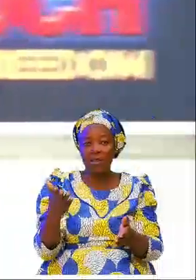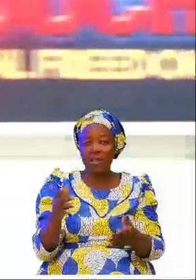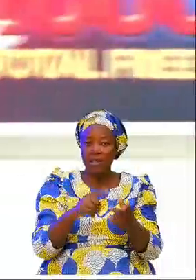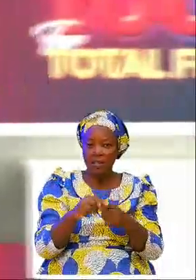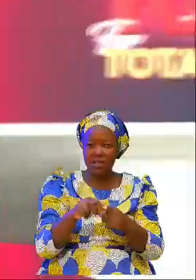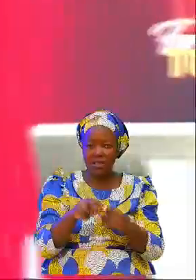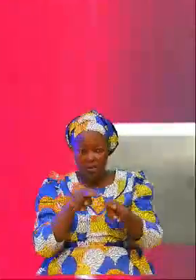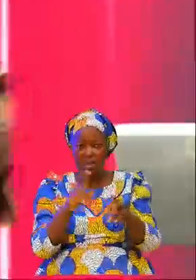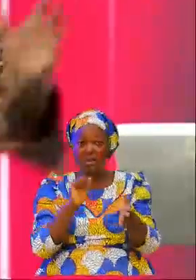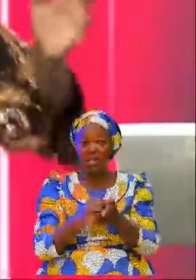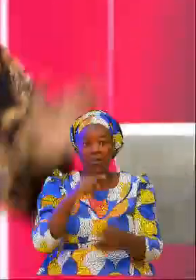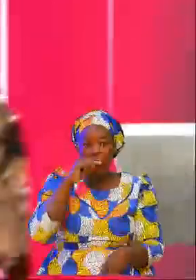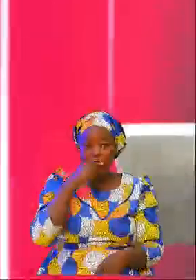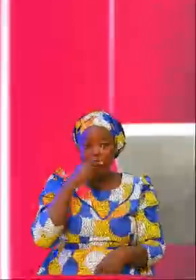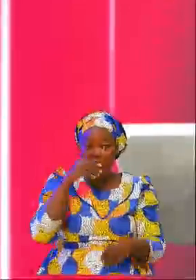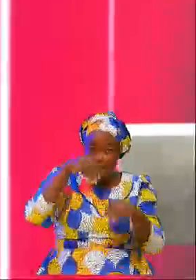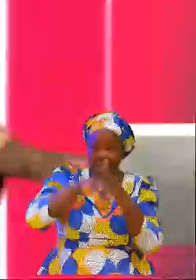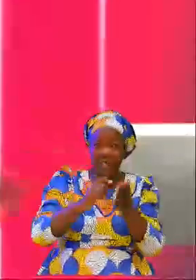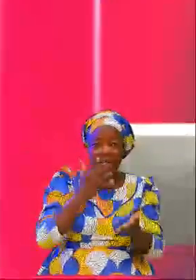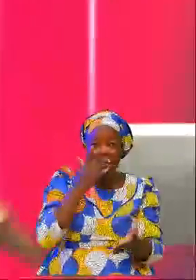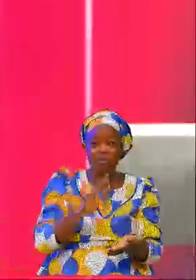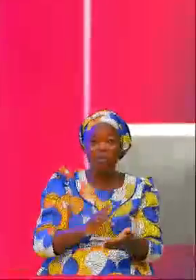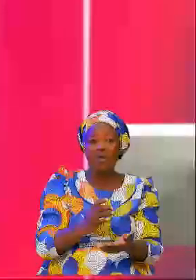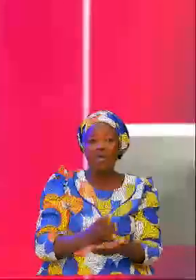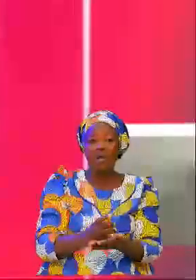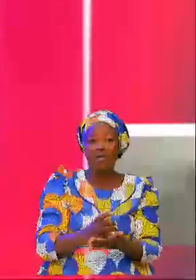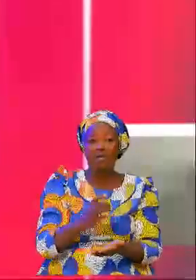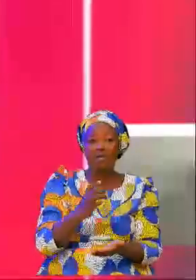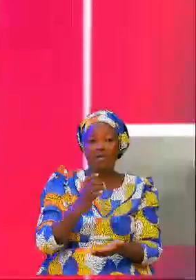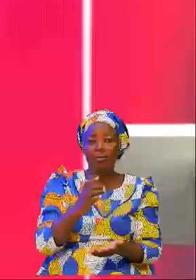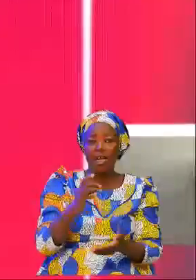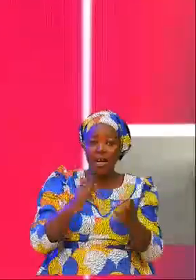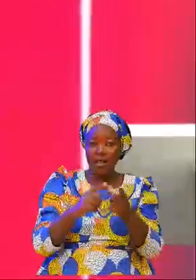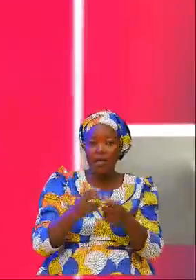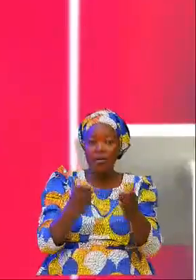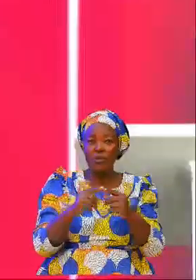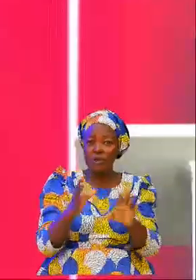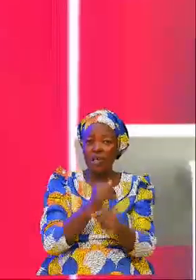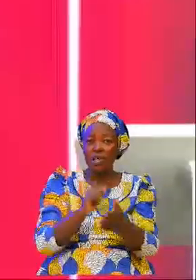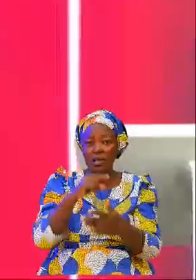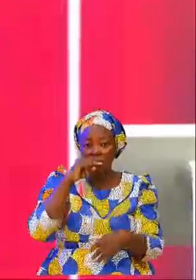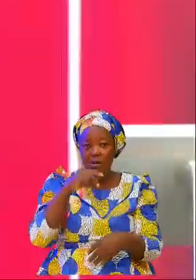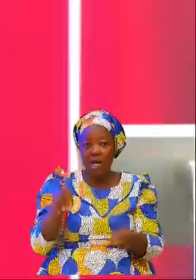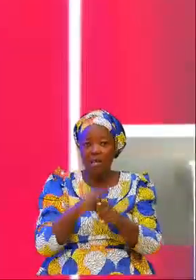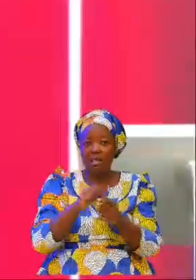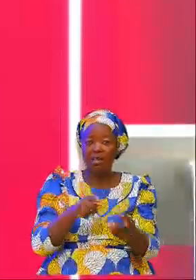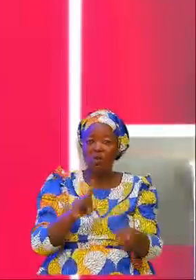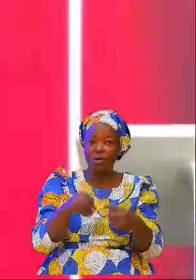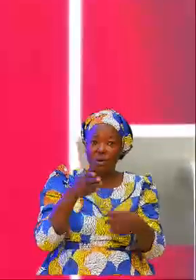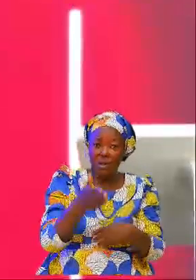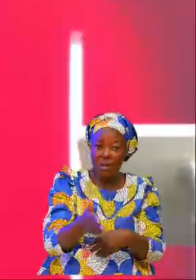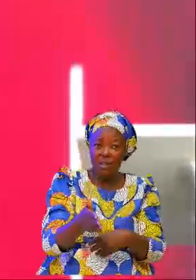hen, chicken, cock, whatever, they're looking at the corn like this. They want to get the